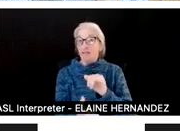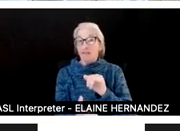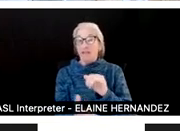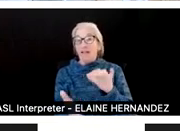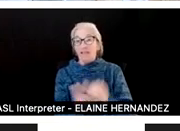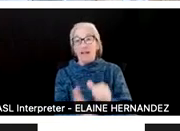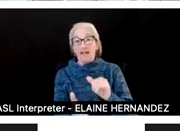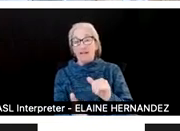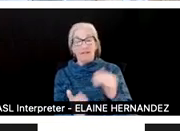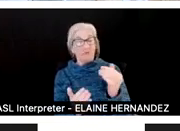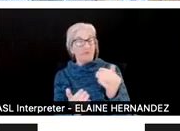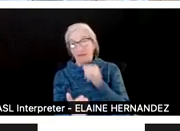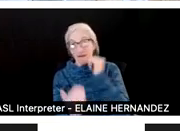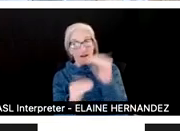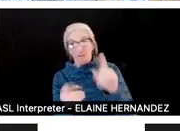one thing. It's any